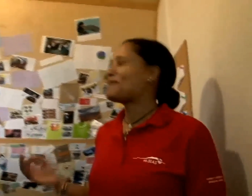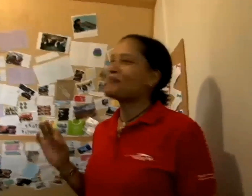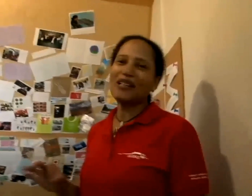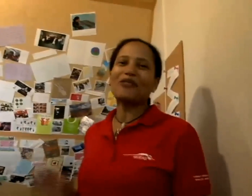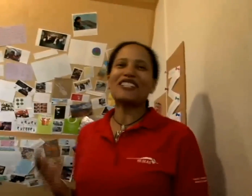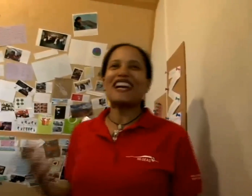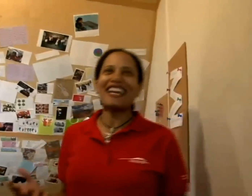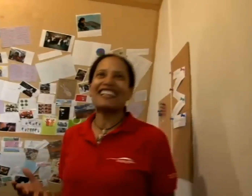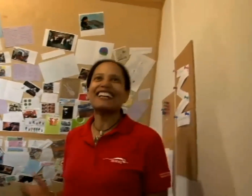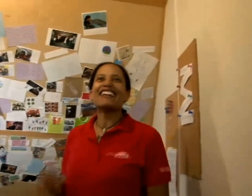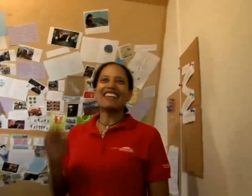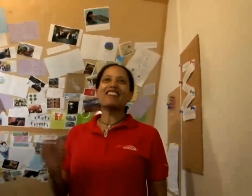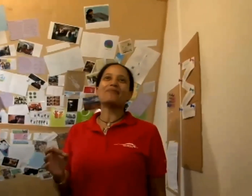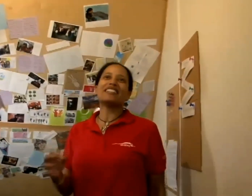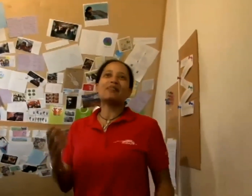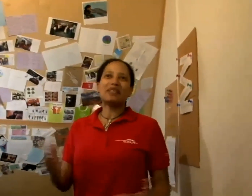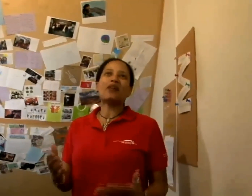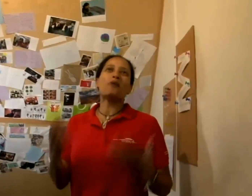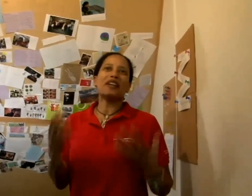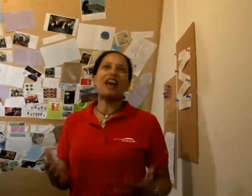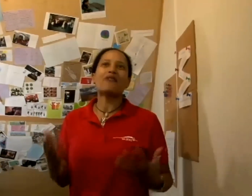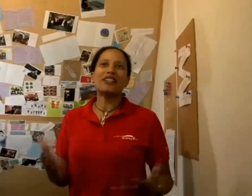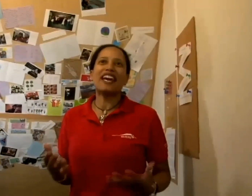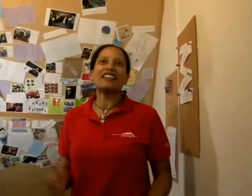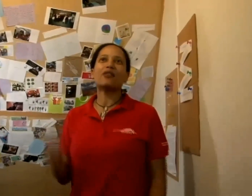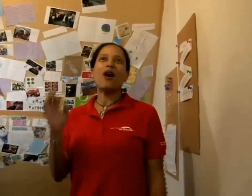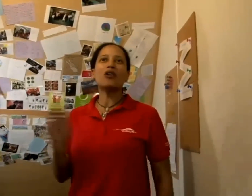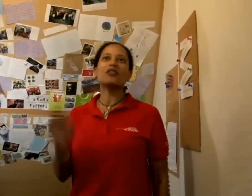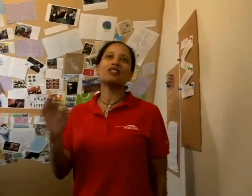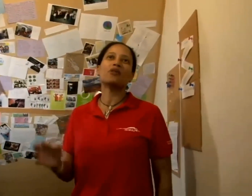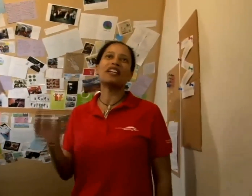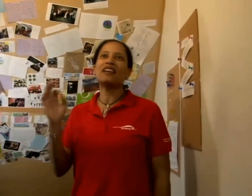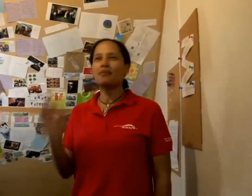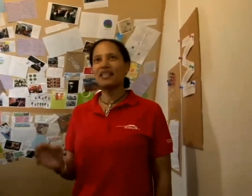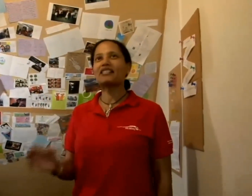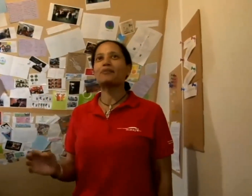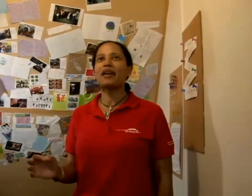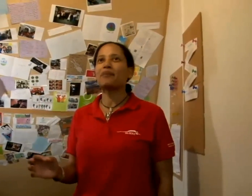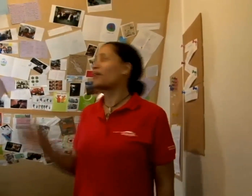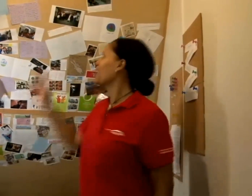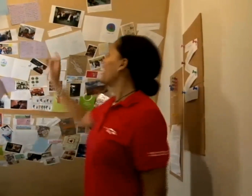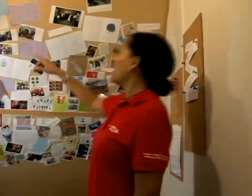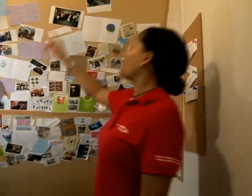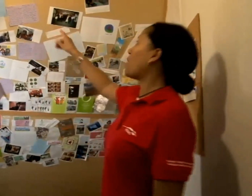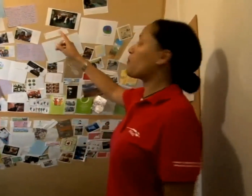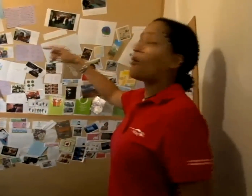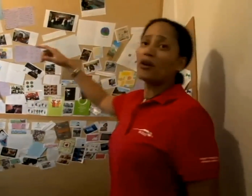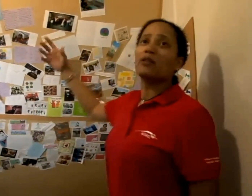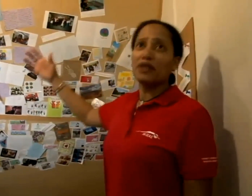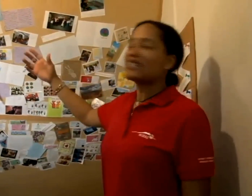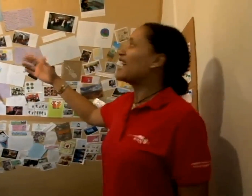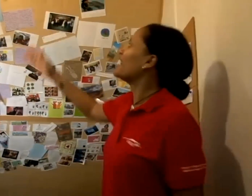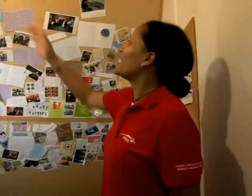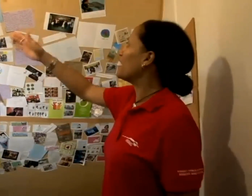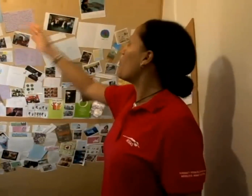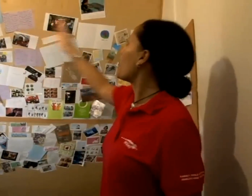And so my best friend, Diana, gave me something to open every day. So 120 pieces of paper that were